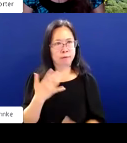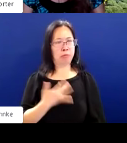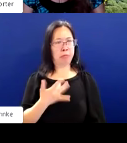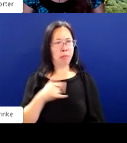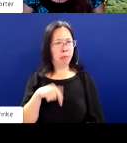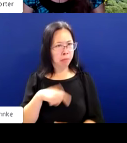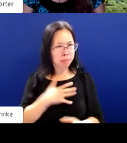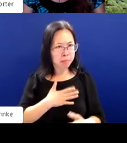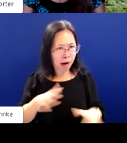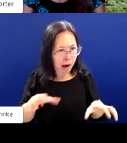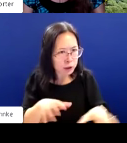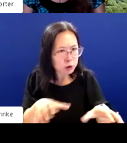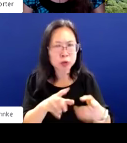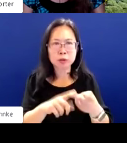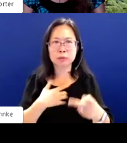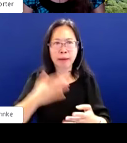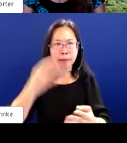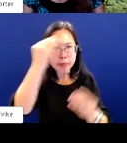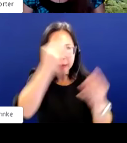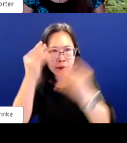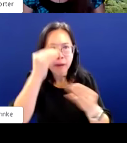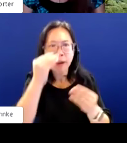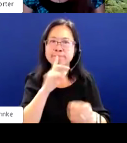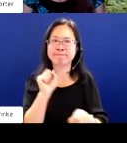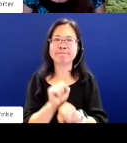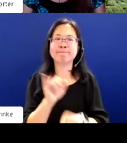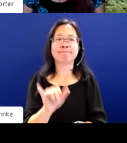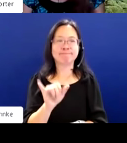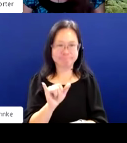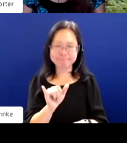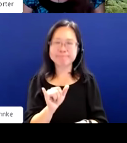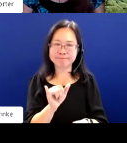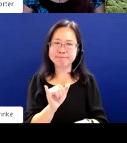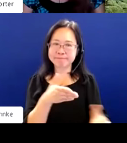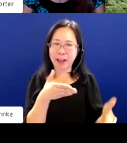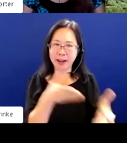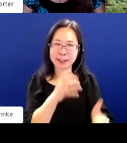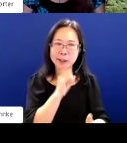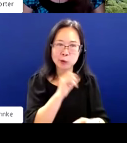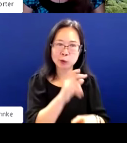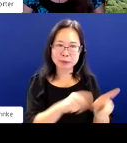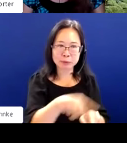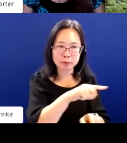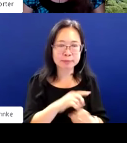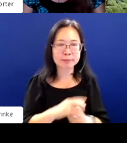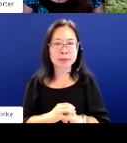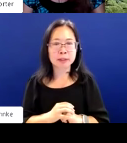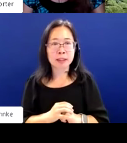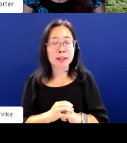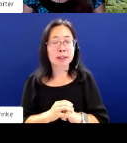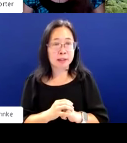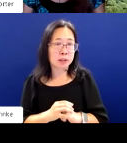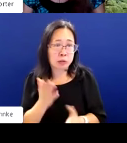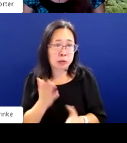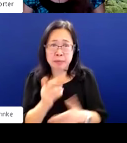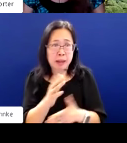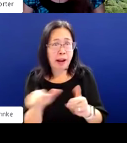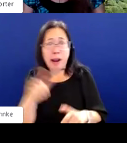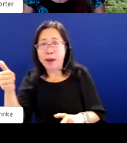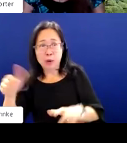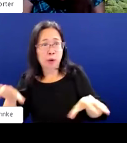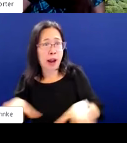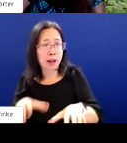our actions are actually ageist. And then there are examples of things where people are clearly knowing that what they're